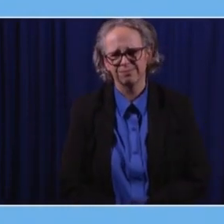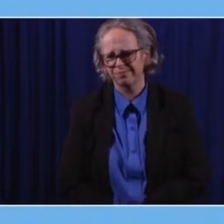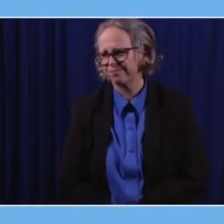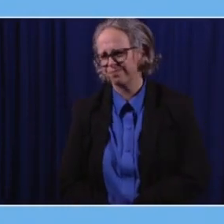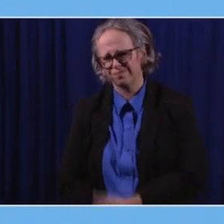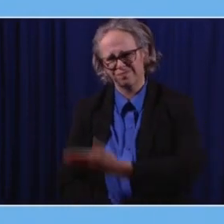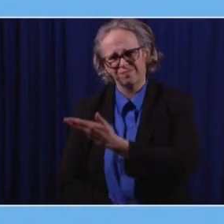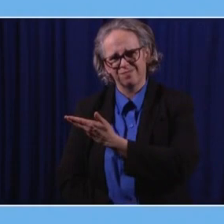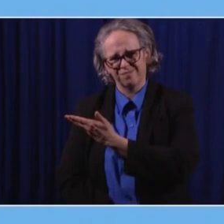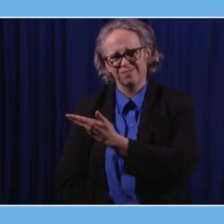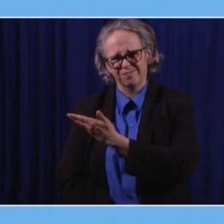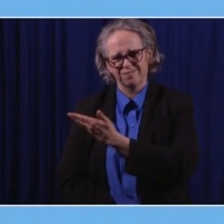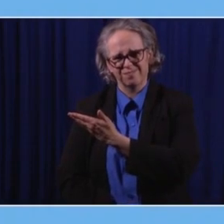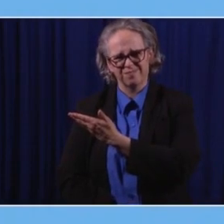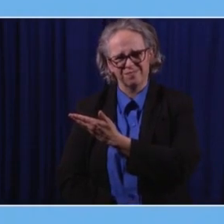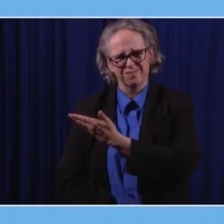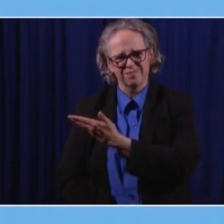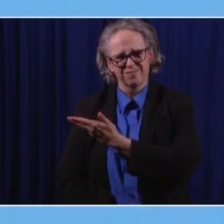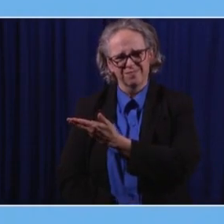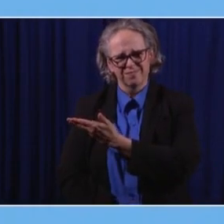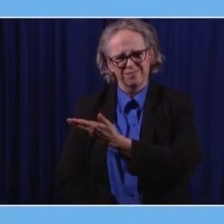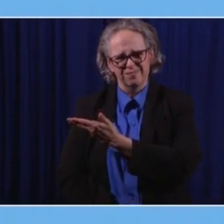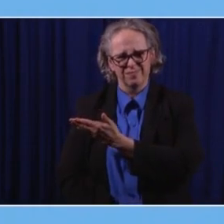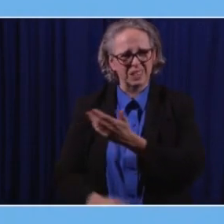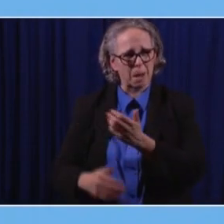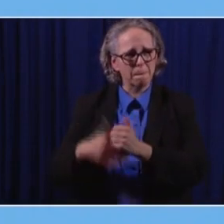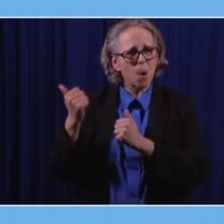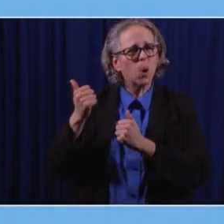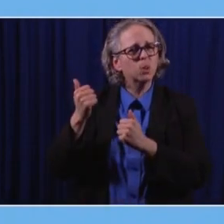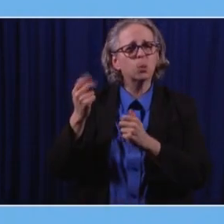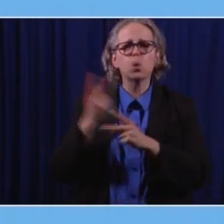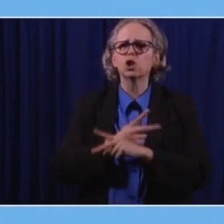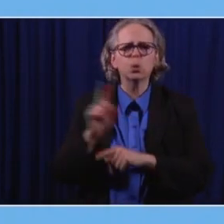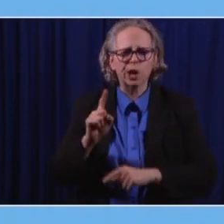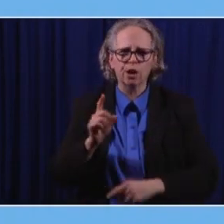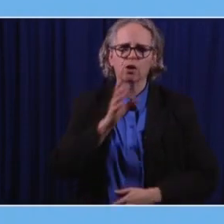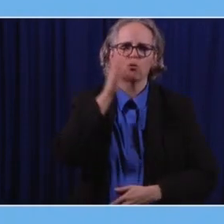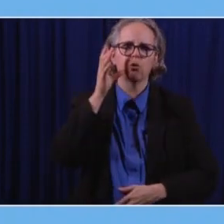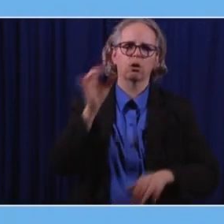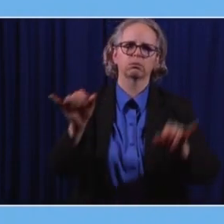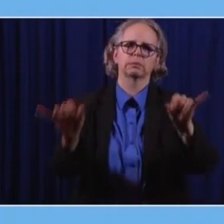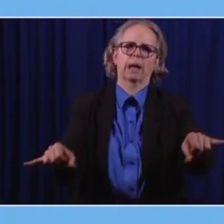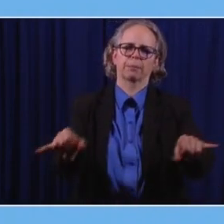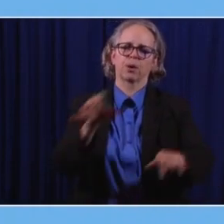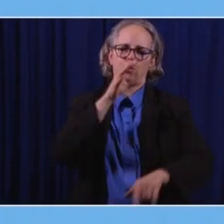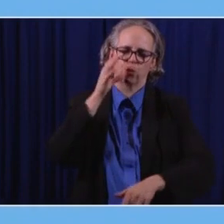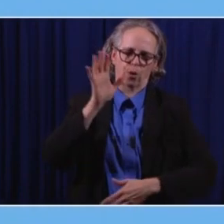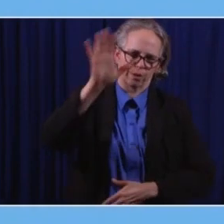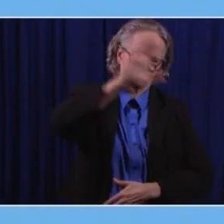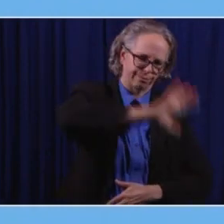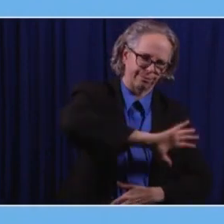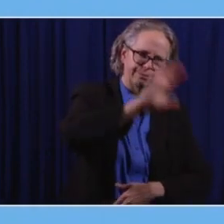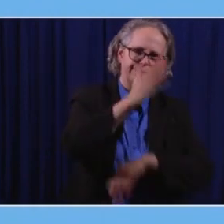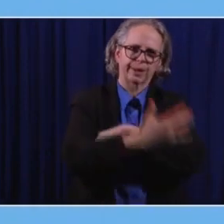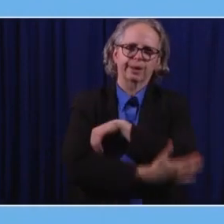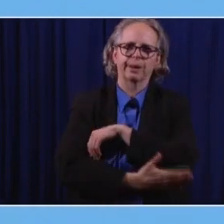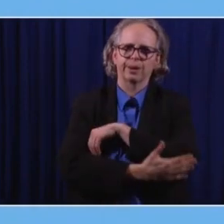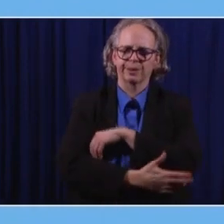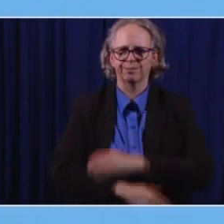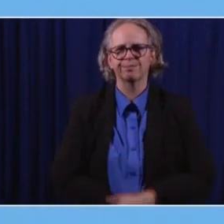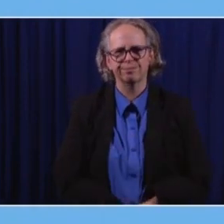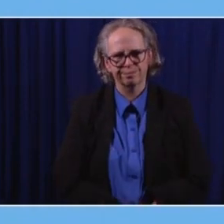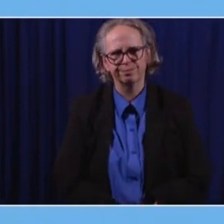20, again, you'll find mostly rural counties. You'll find counties at the top that have